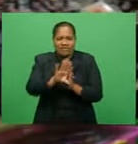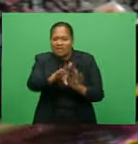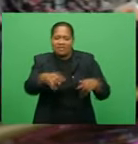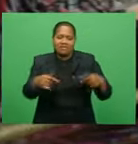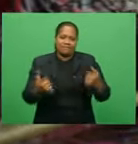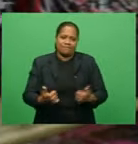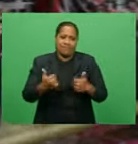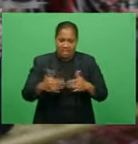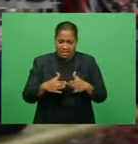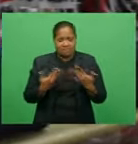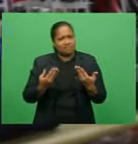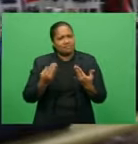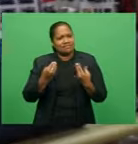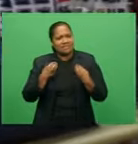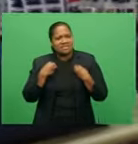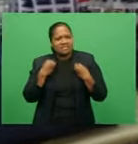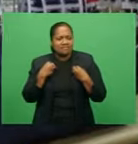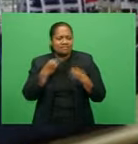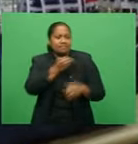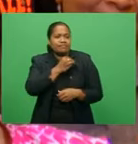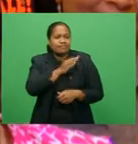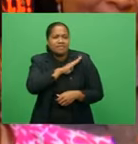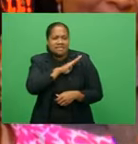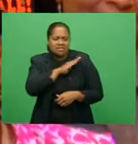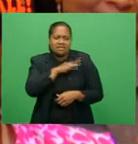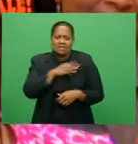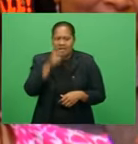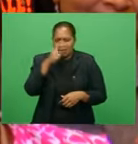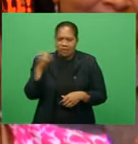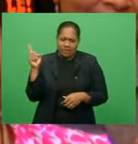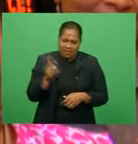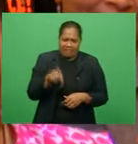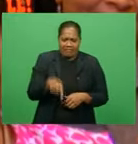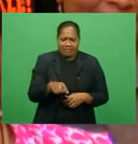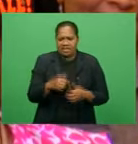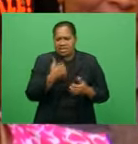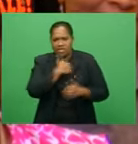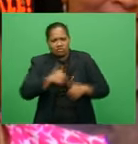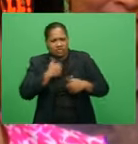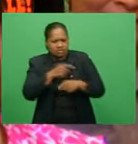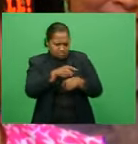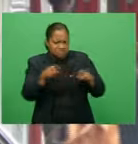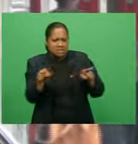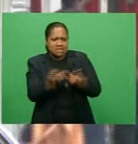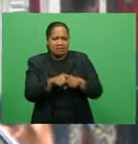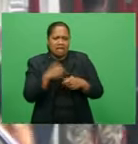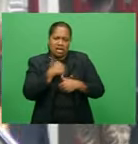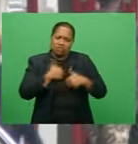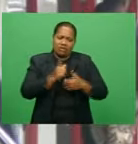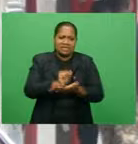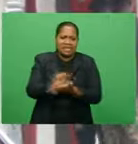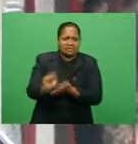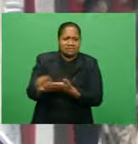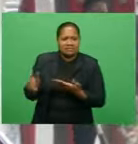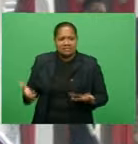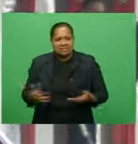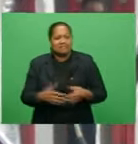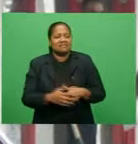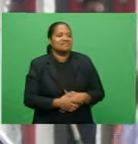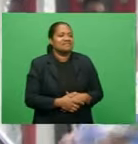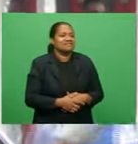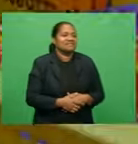and the customers are coming in. We are enjoying. These people are also enjoying in sales. The Suva Retailers Association